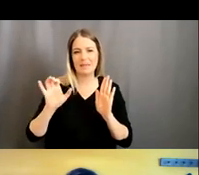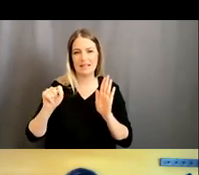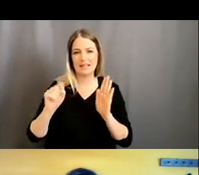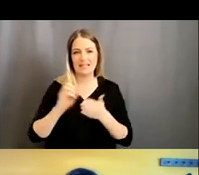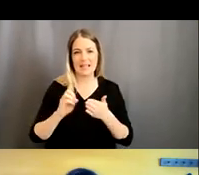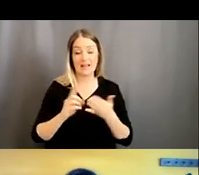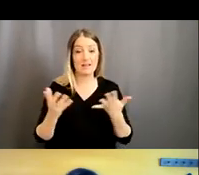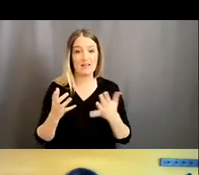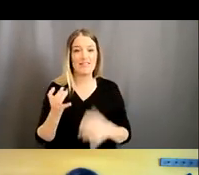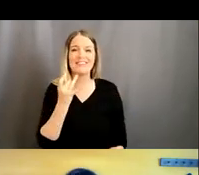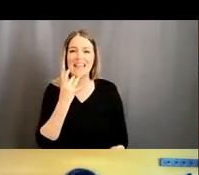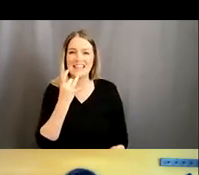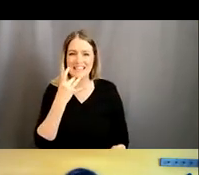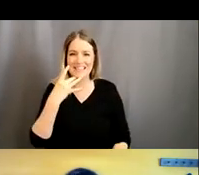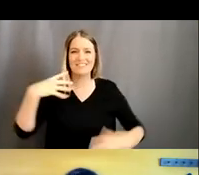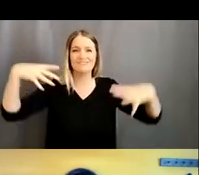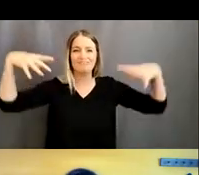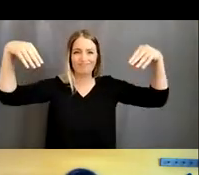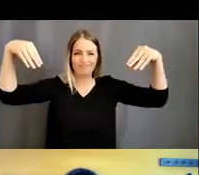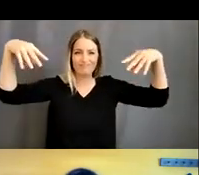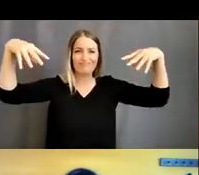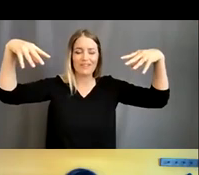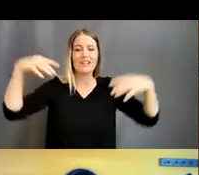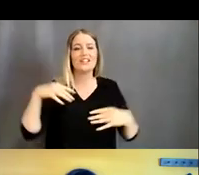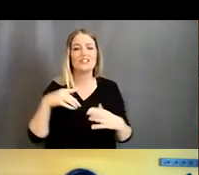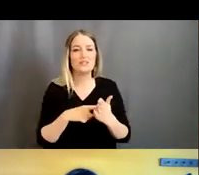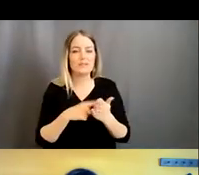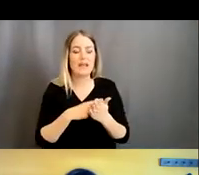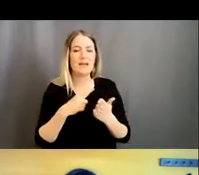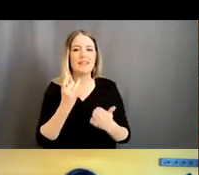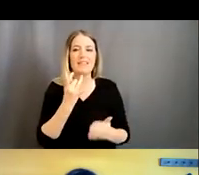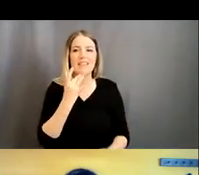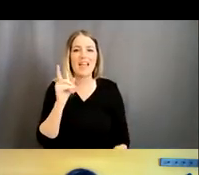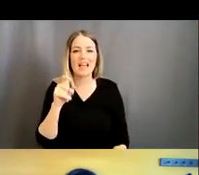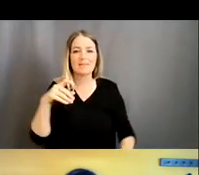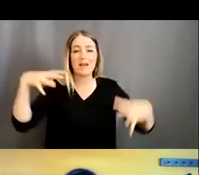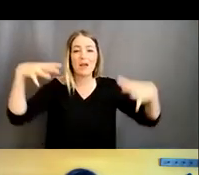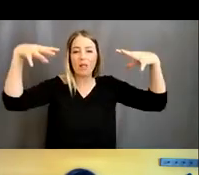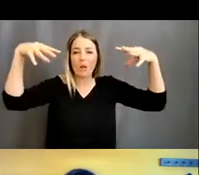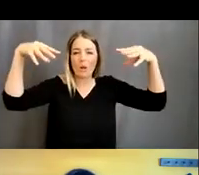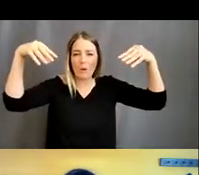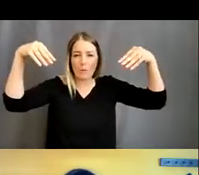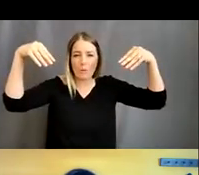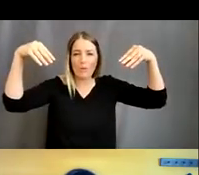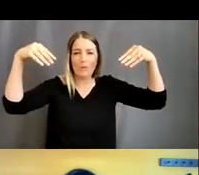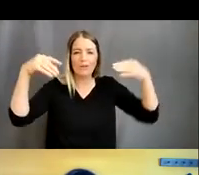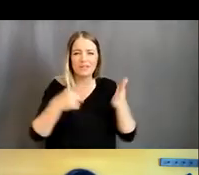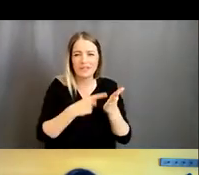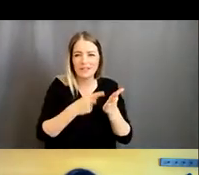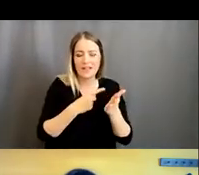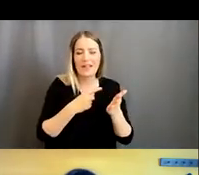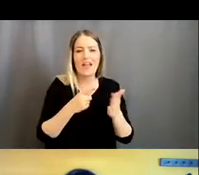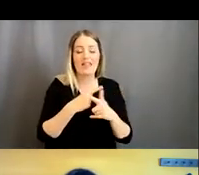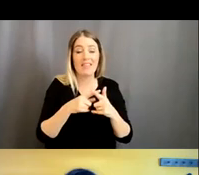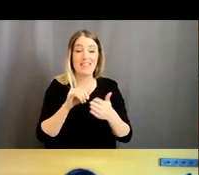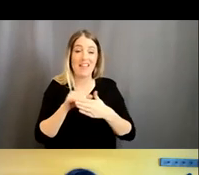lighting, particularly where the lighting has to be low in certain cases, and then it